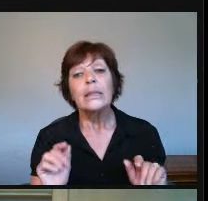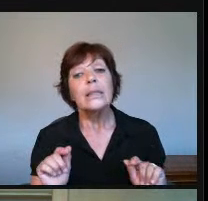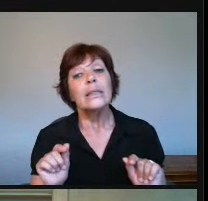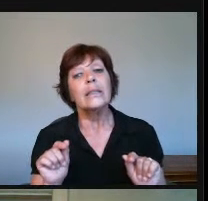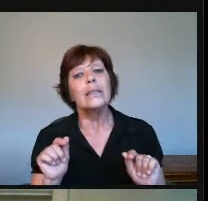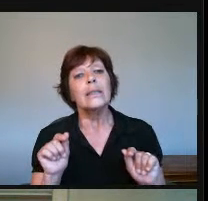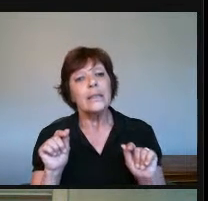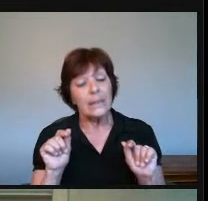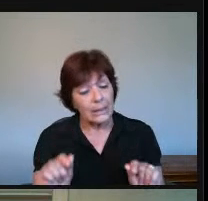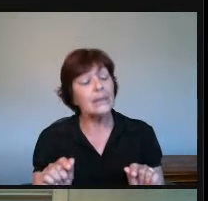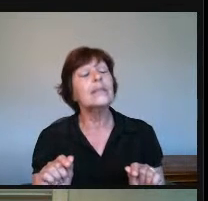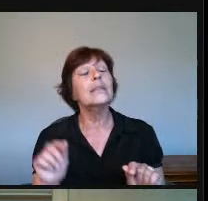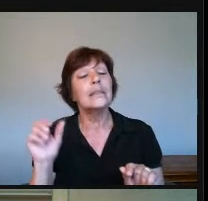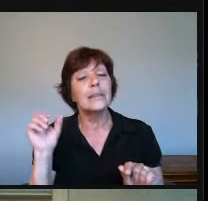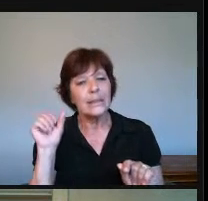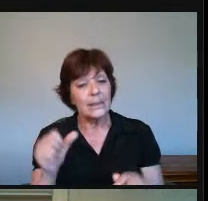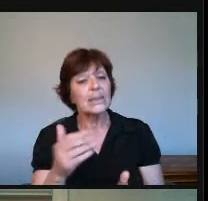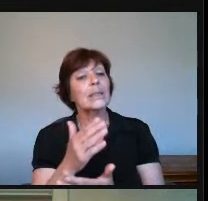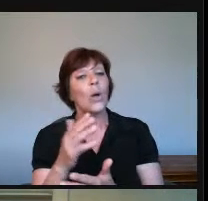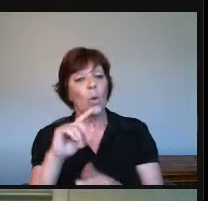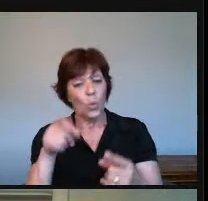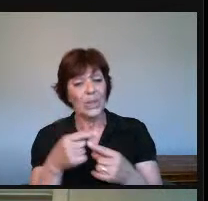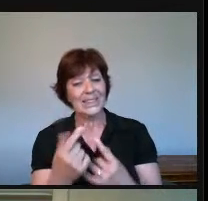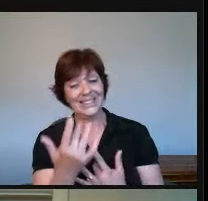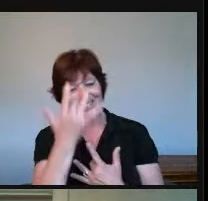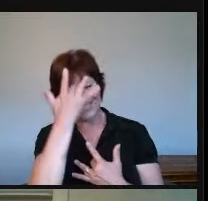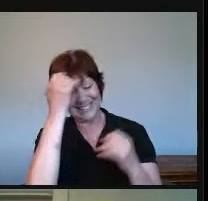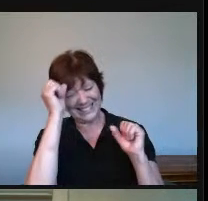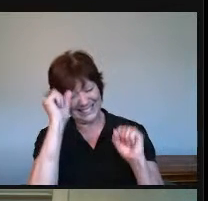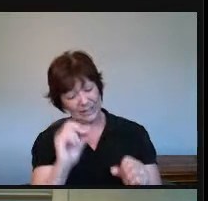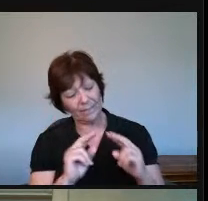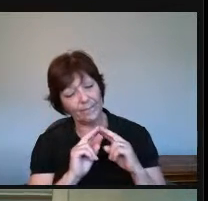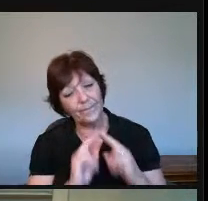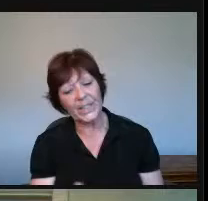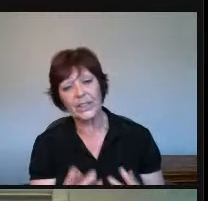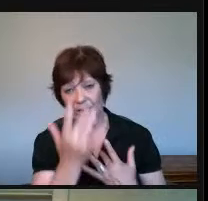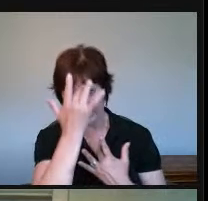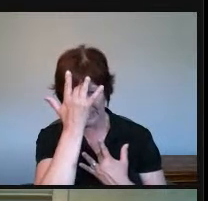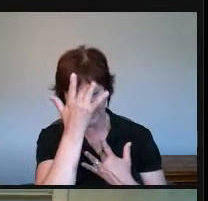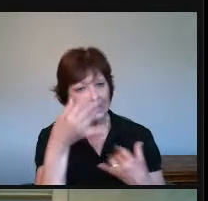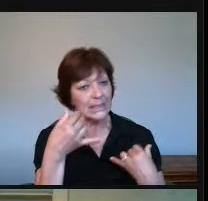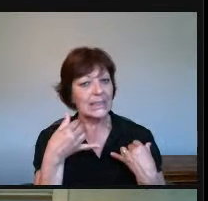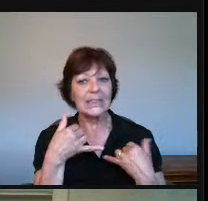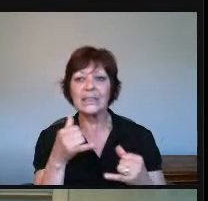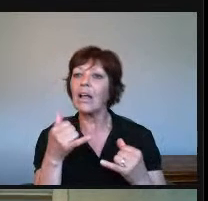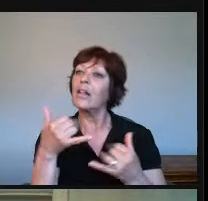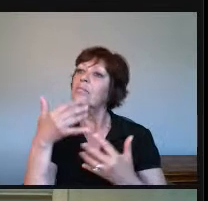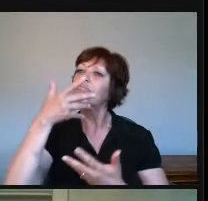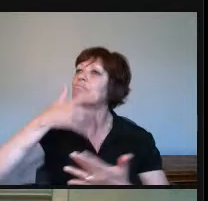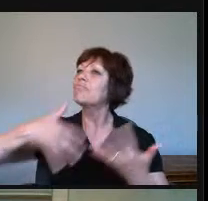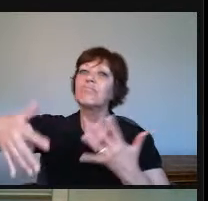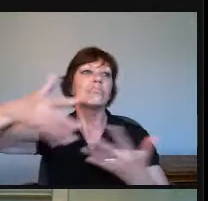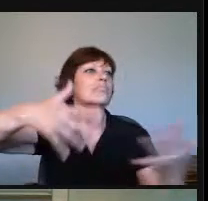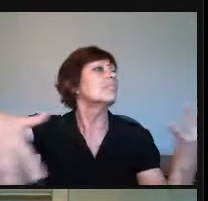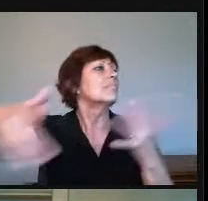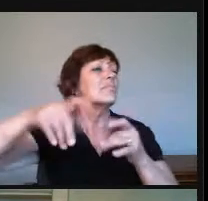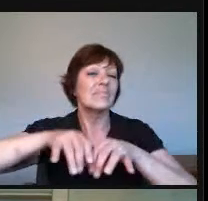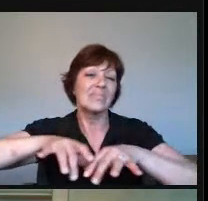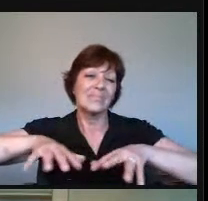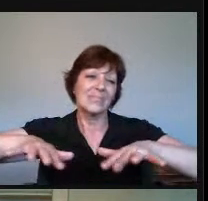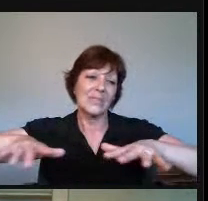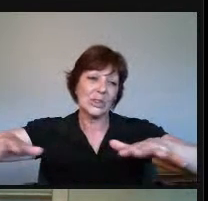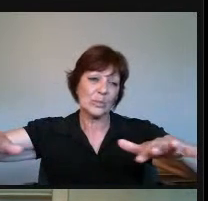they are having some serious illness when they're infected. And they are still circulating in the community, and it